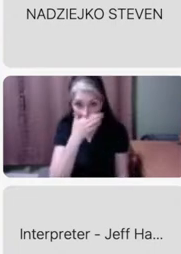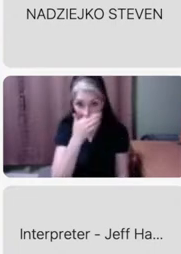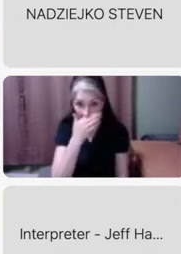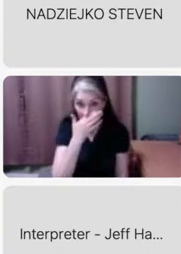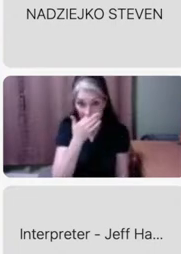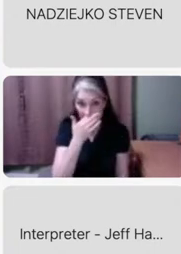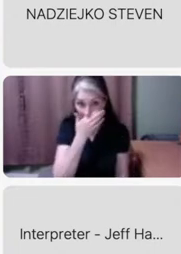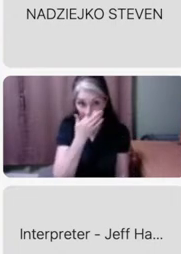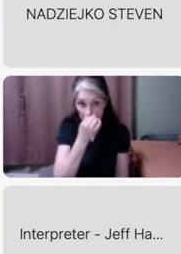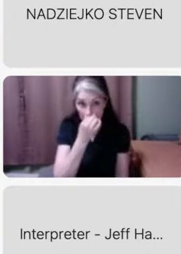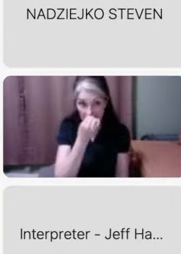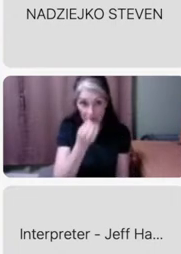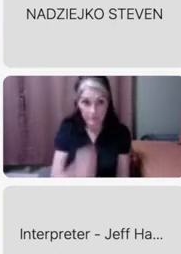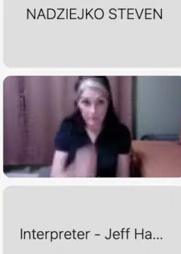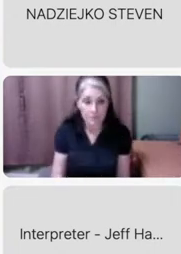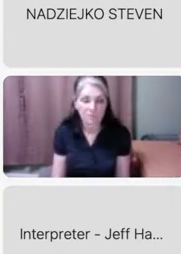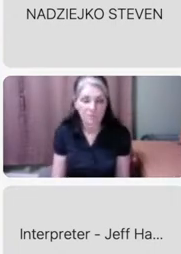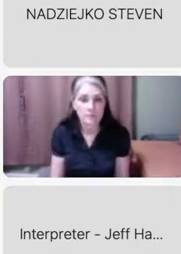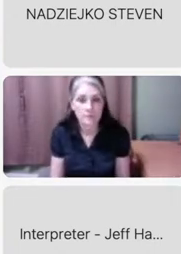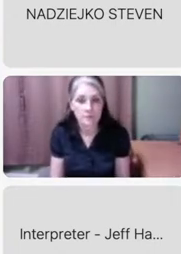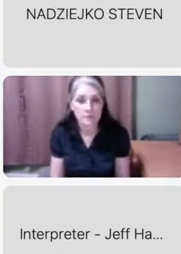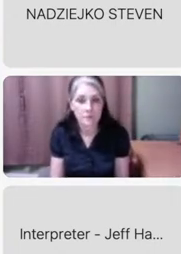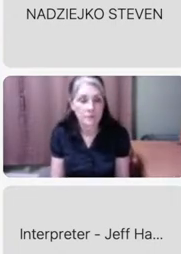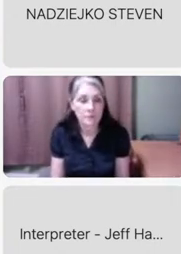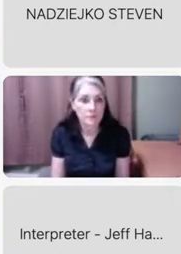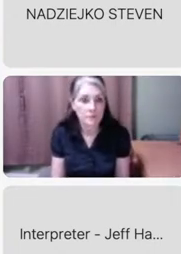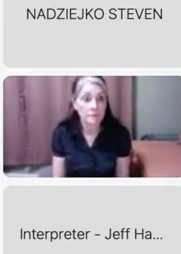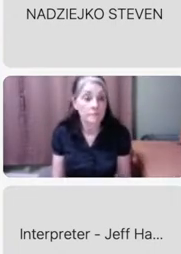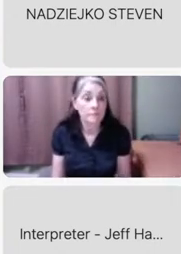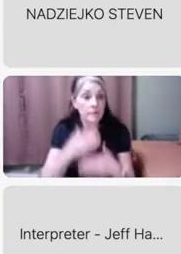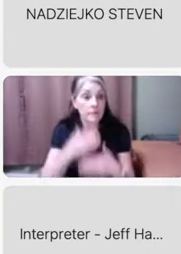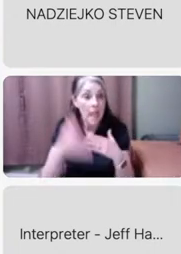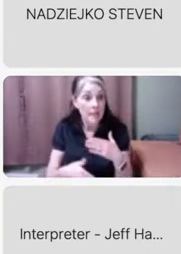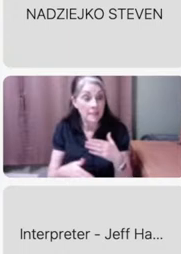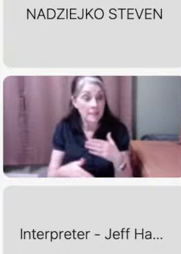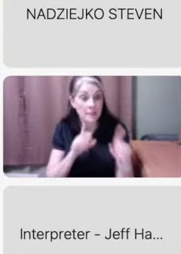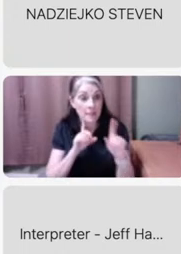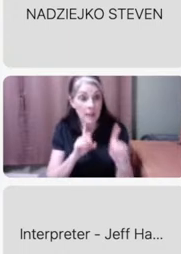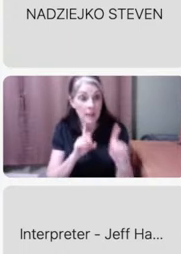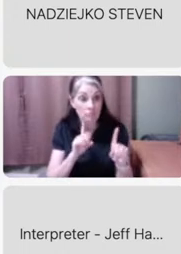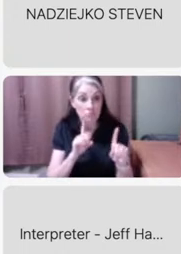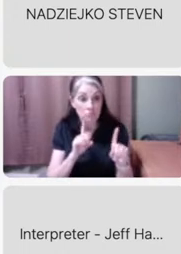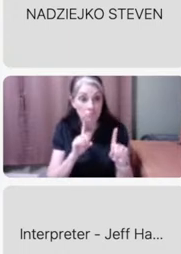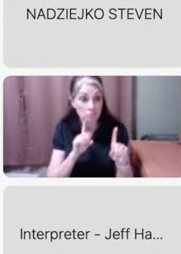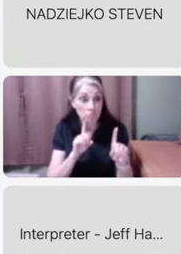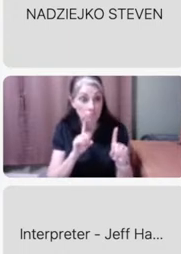i would just like to end it by answering any questions you may have